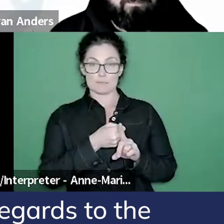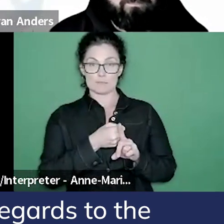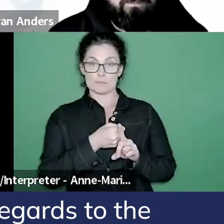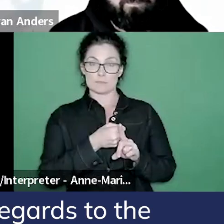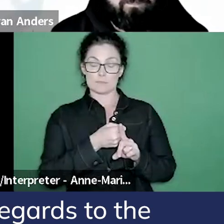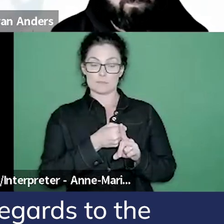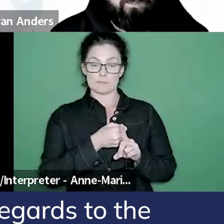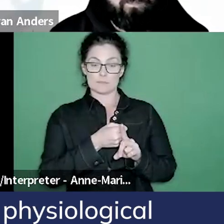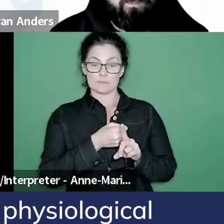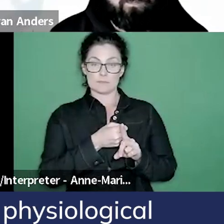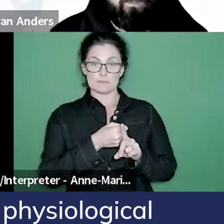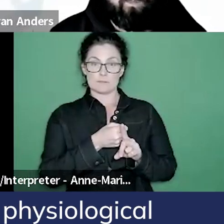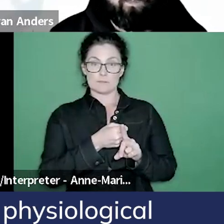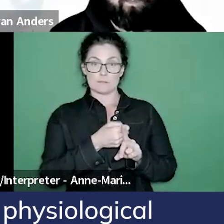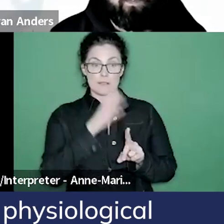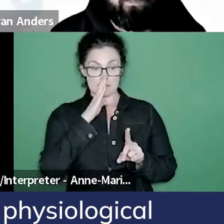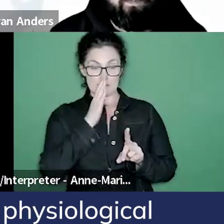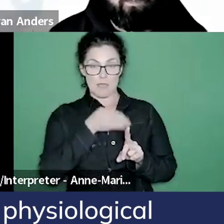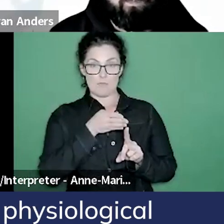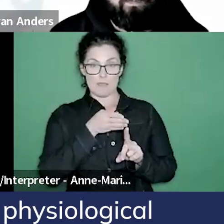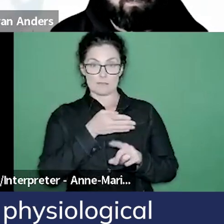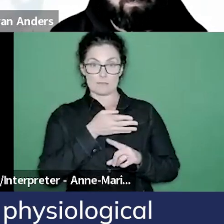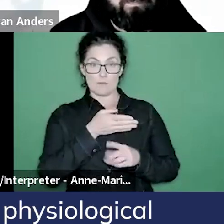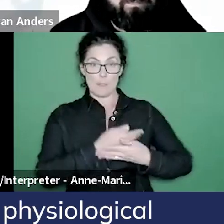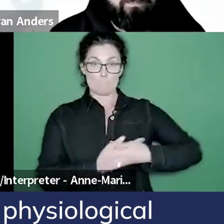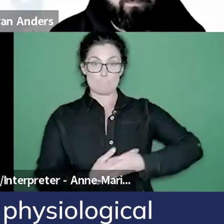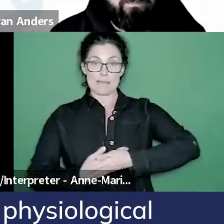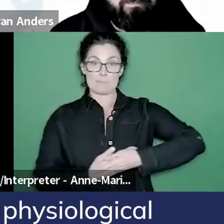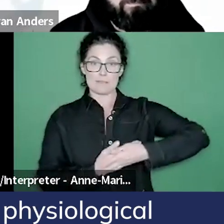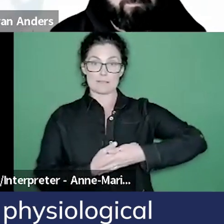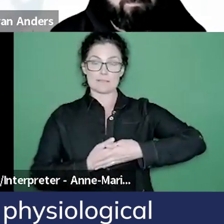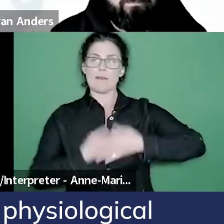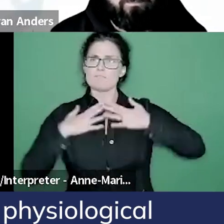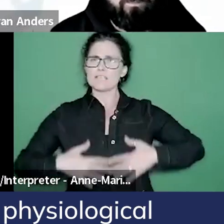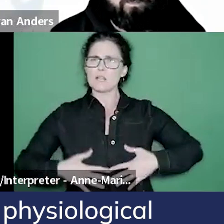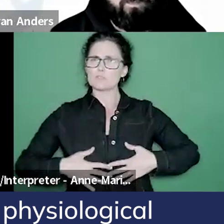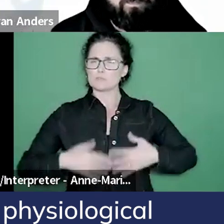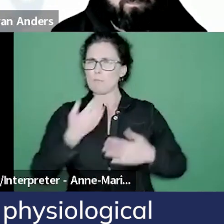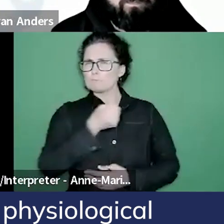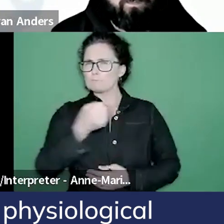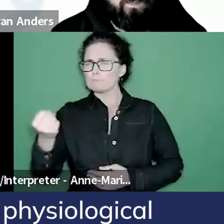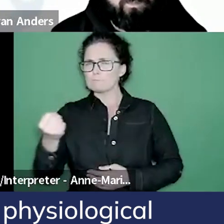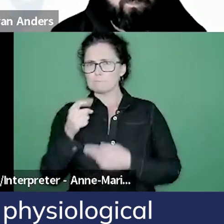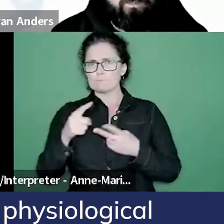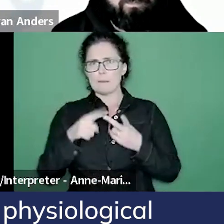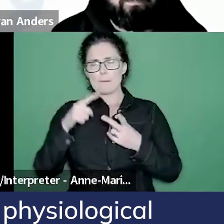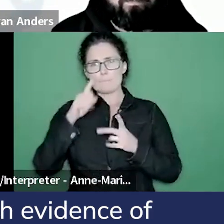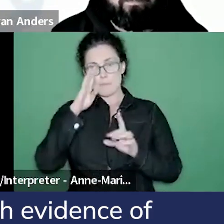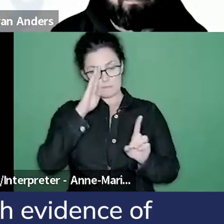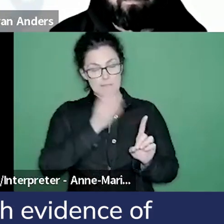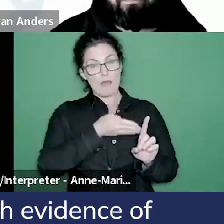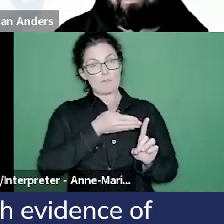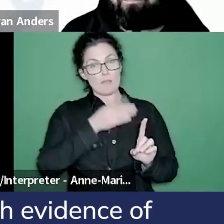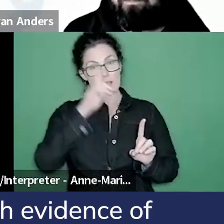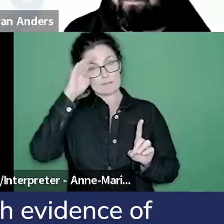the babies, just the direct impact of the trauma on, the physiological, but the direct psychological impact of the trauma, I